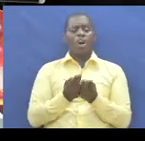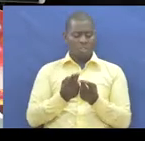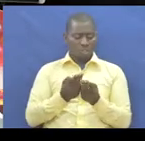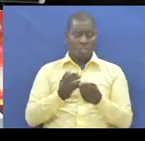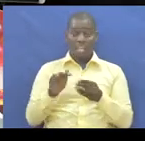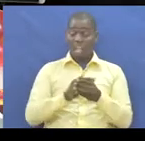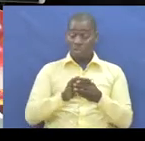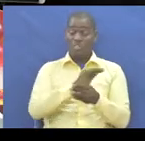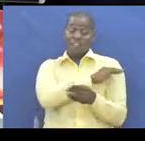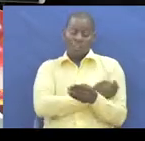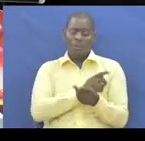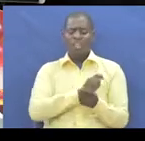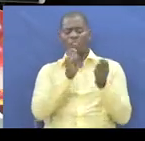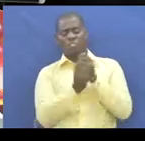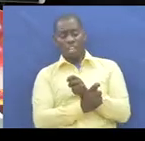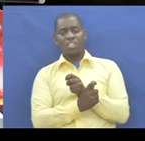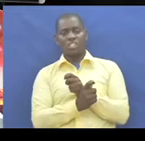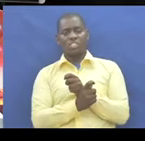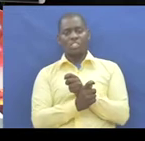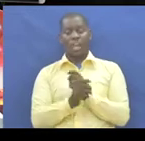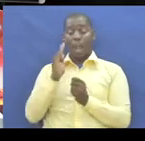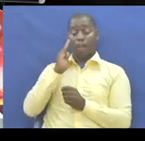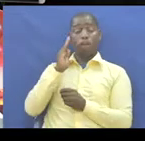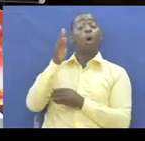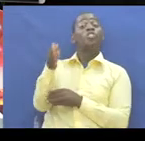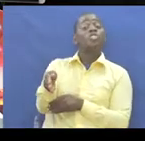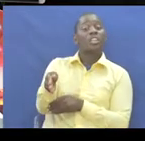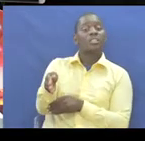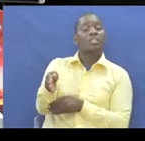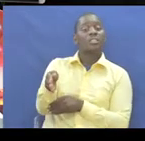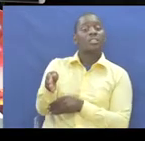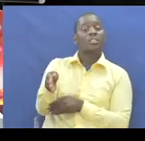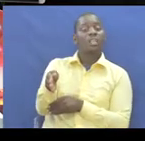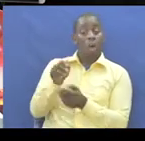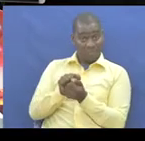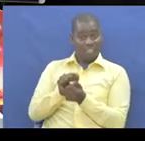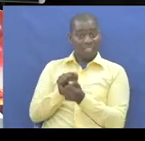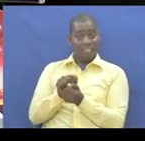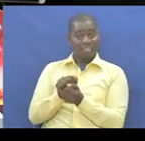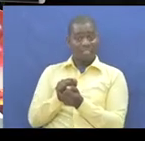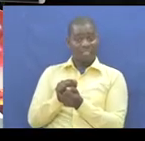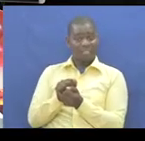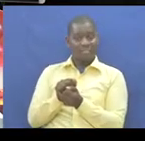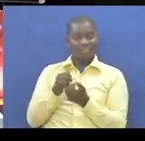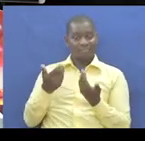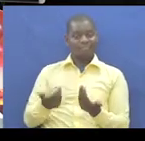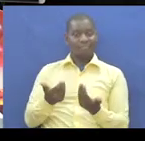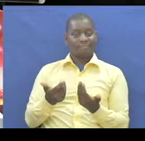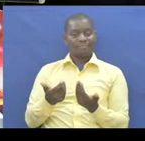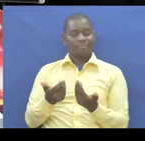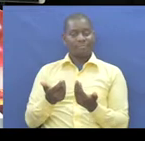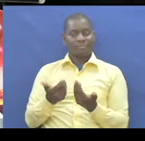of the object. But not only this, but also force can cause the change of a motion of